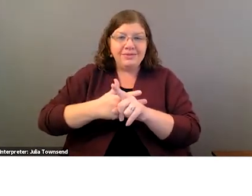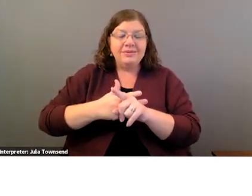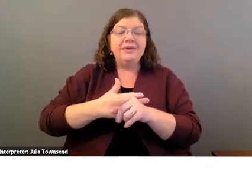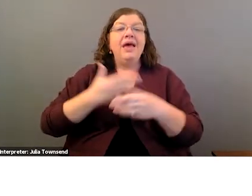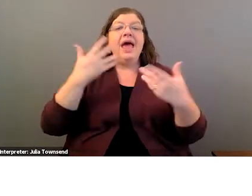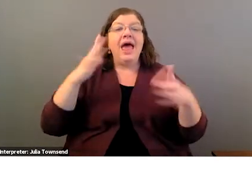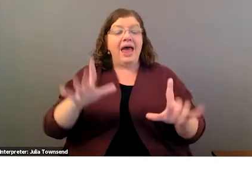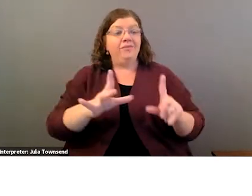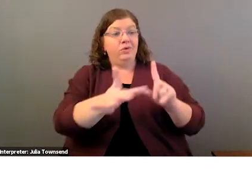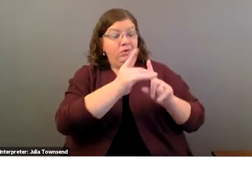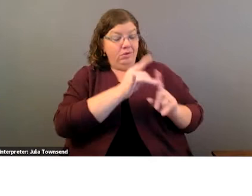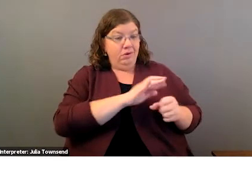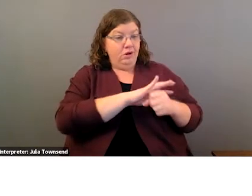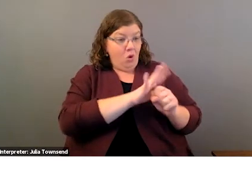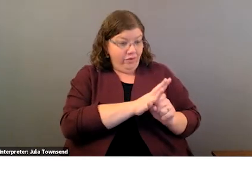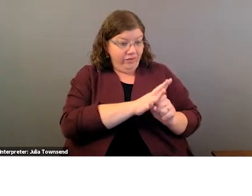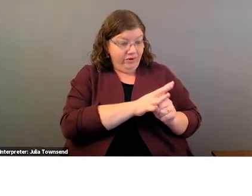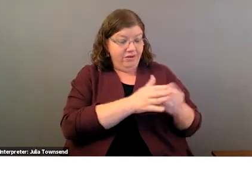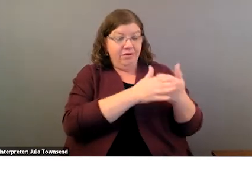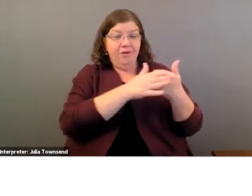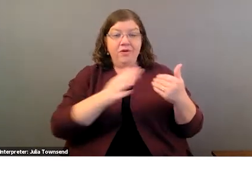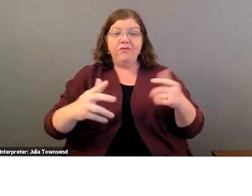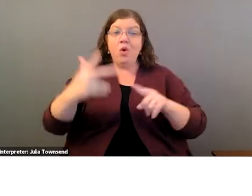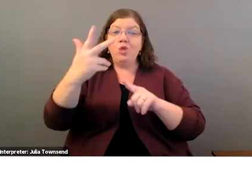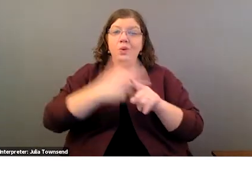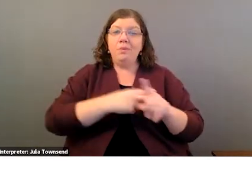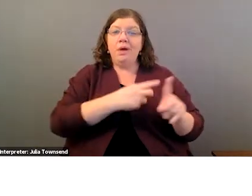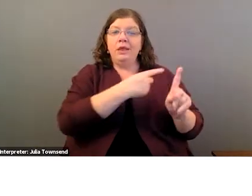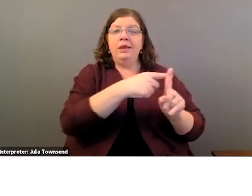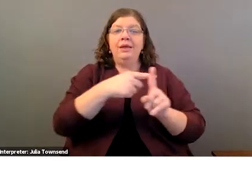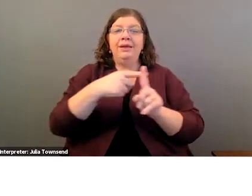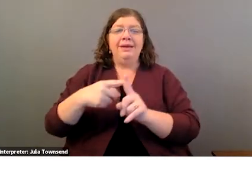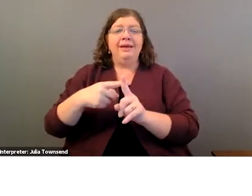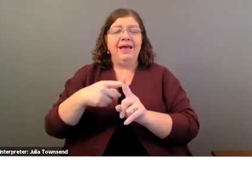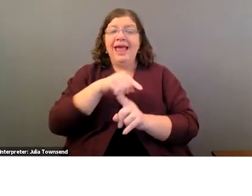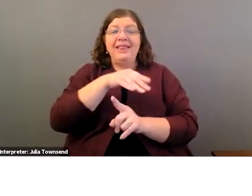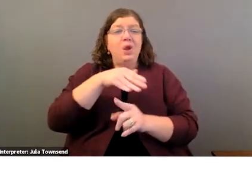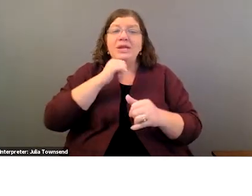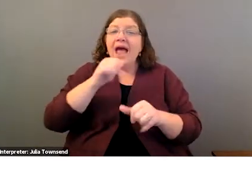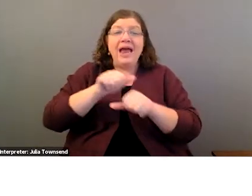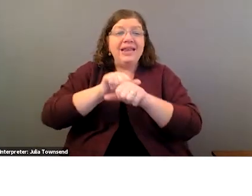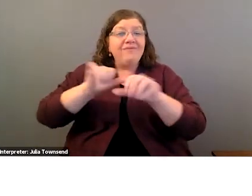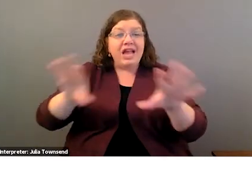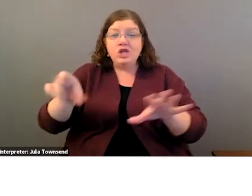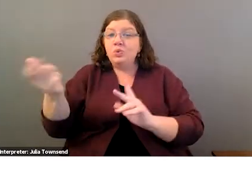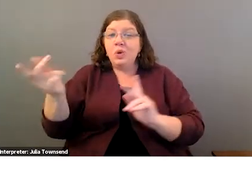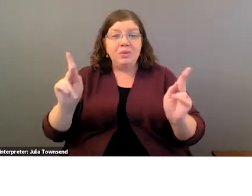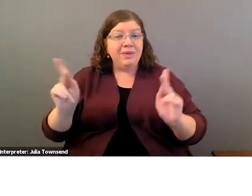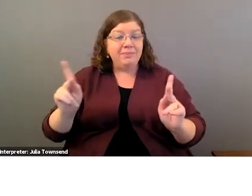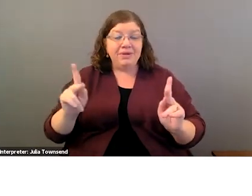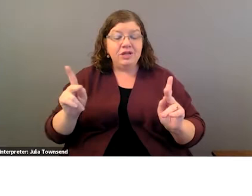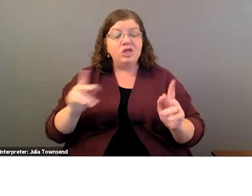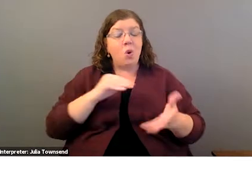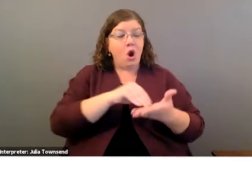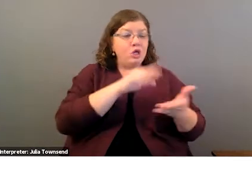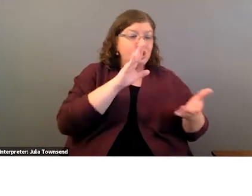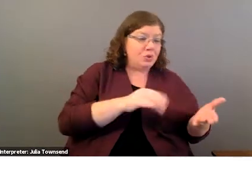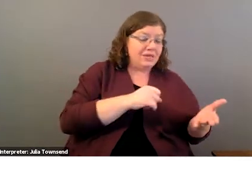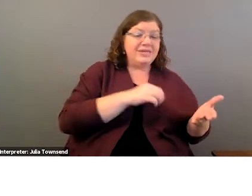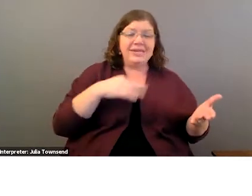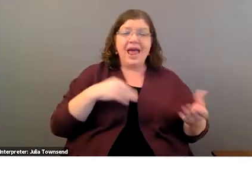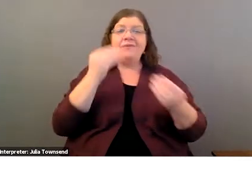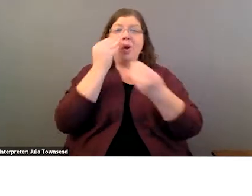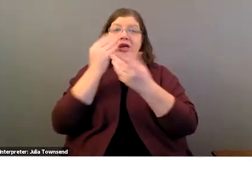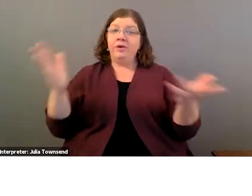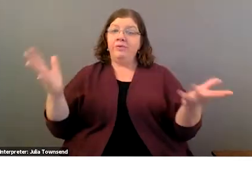have had COVID and they're not infectious to others. So our students and staff are notified that they